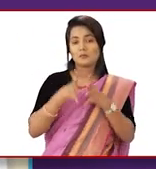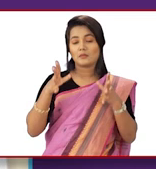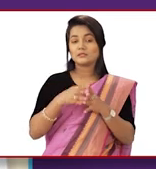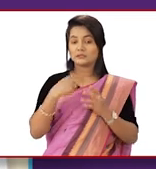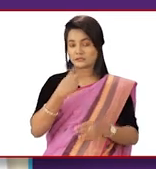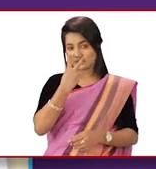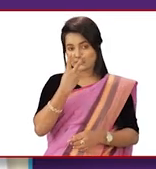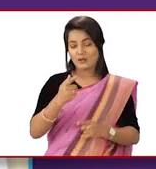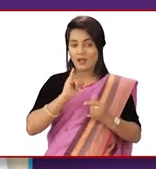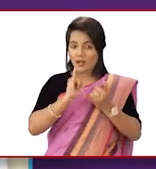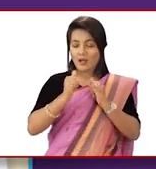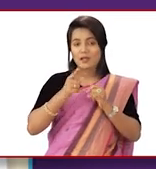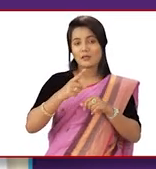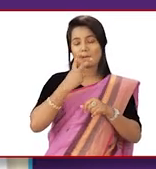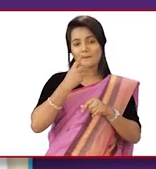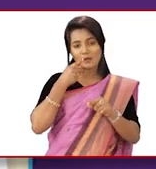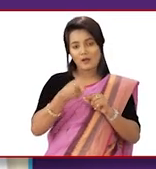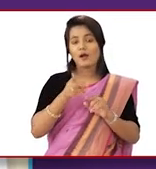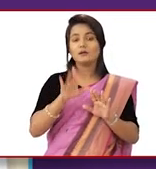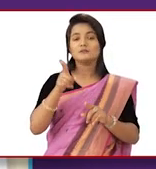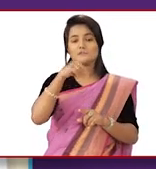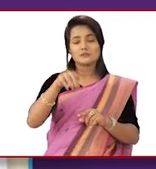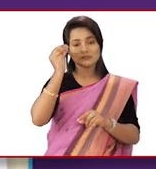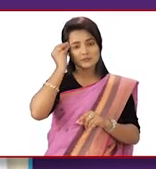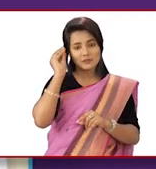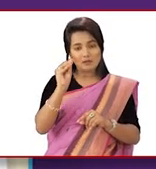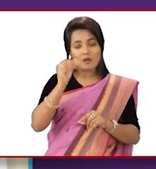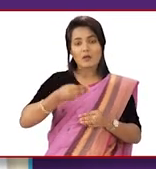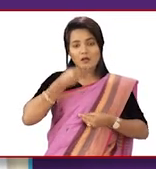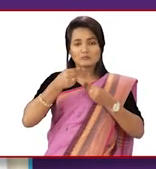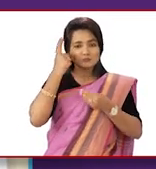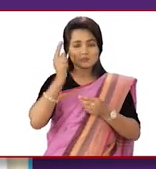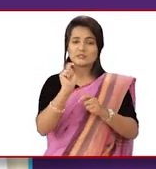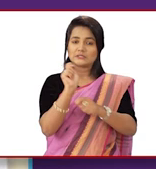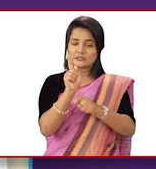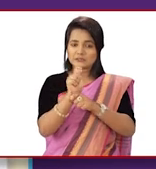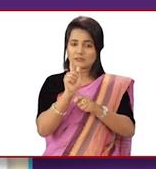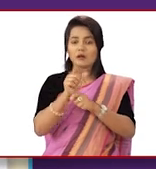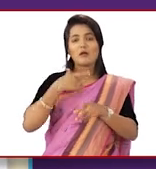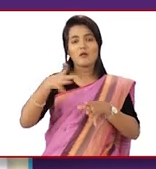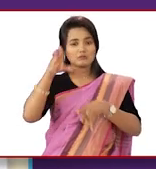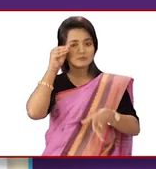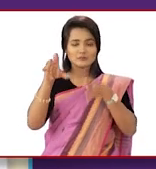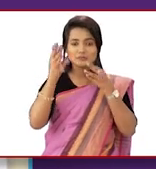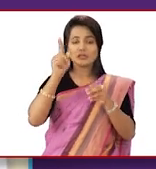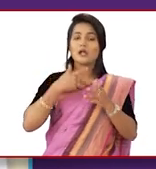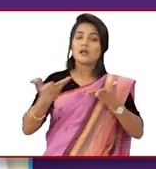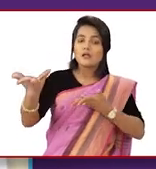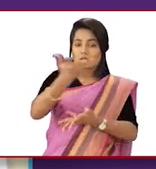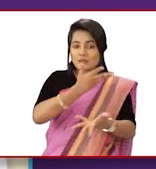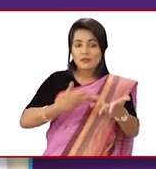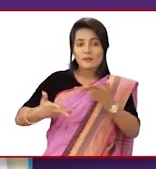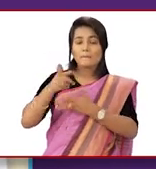this discussion so far. Please share your thoughts in the comment section. We would like to learn more from you. Please share your thoughts with